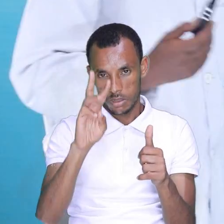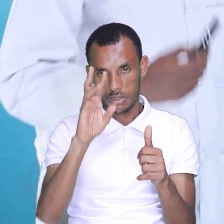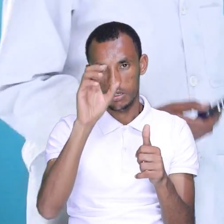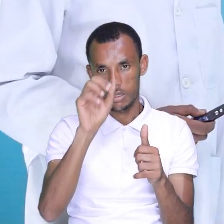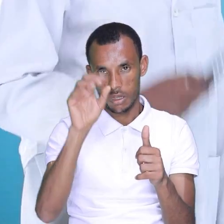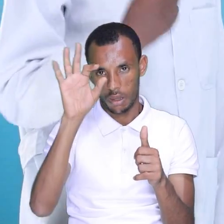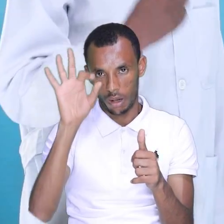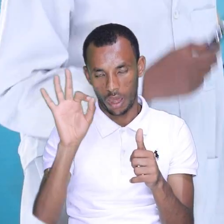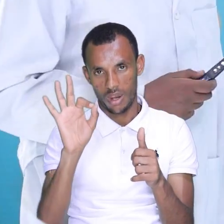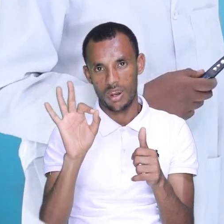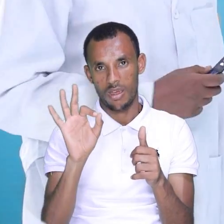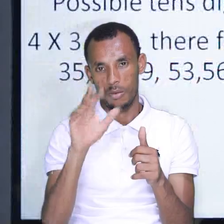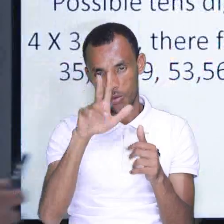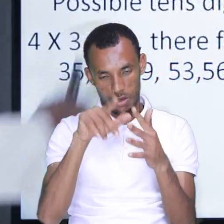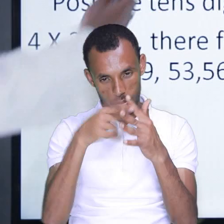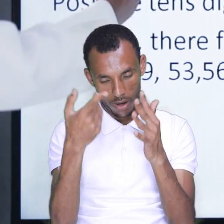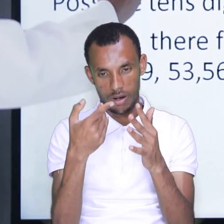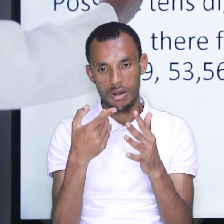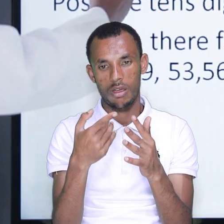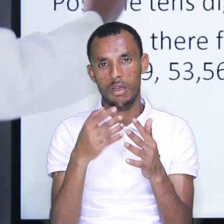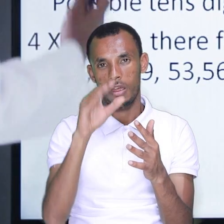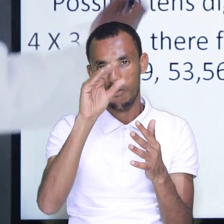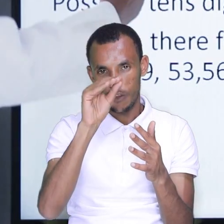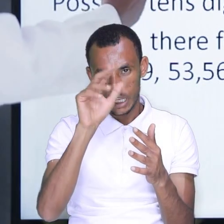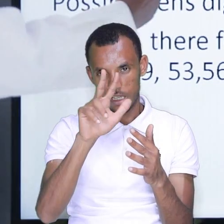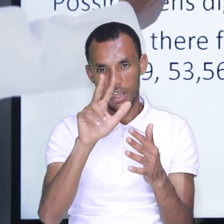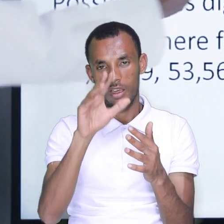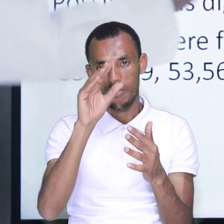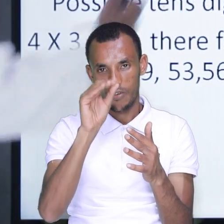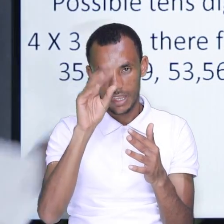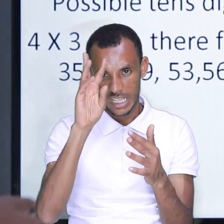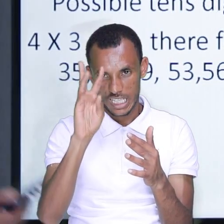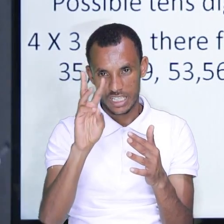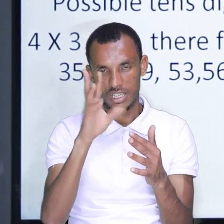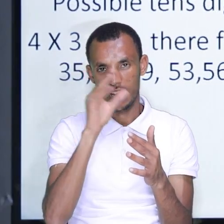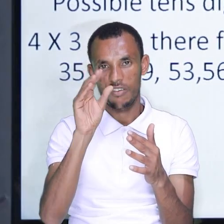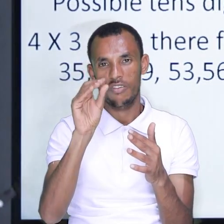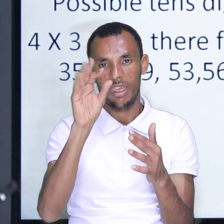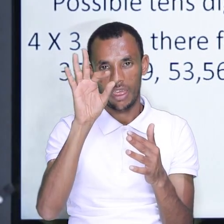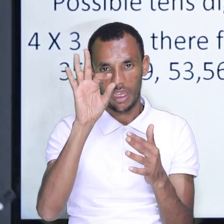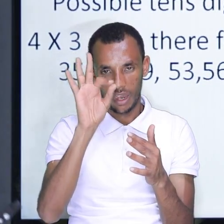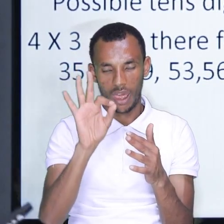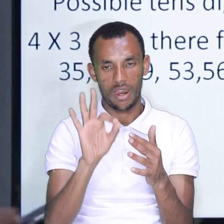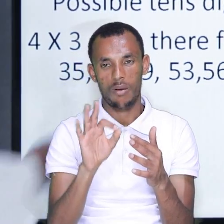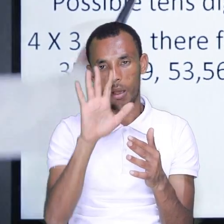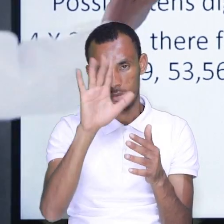39, two-digit numbers beginning with 3. 53, 56, 59, again beginning with